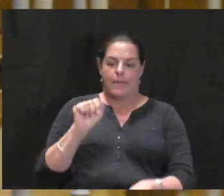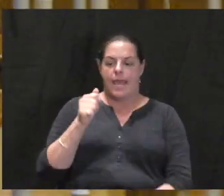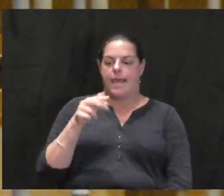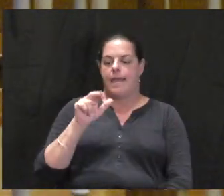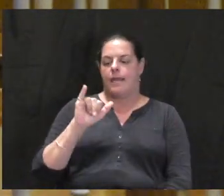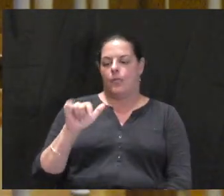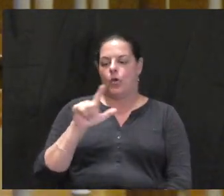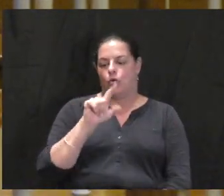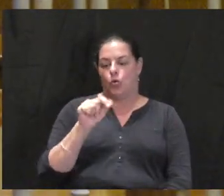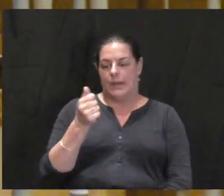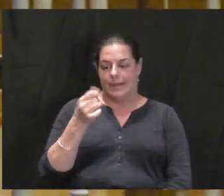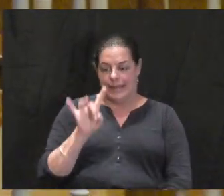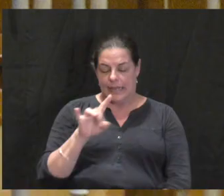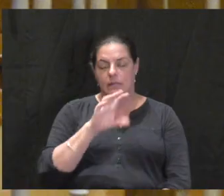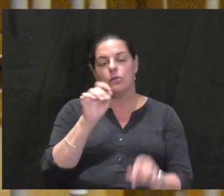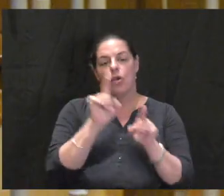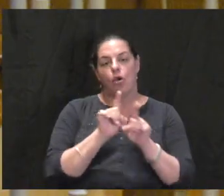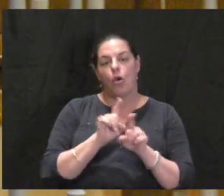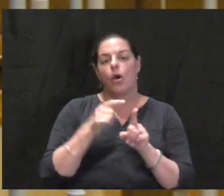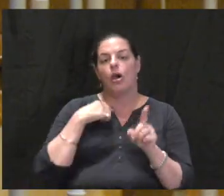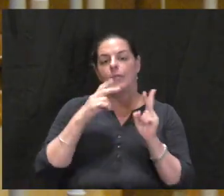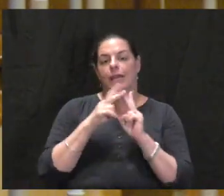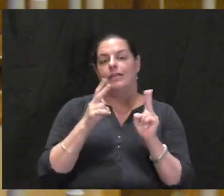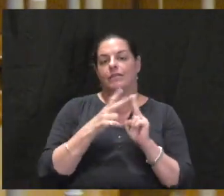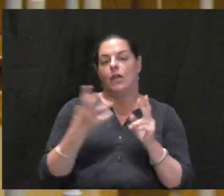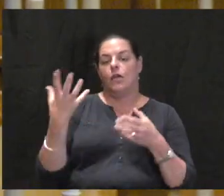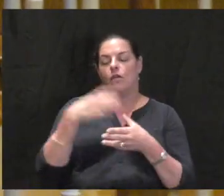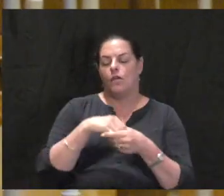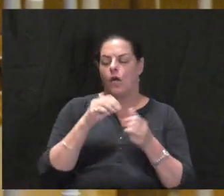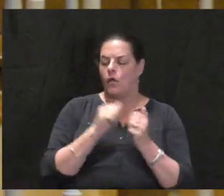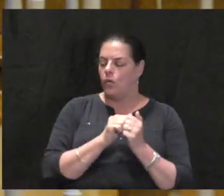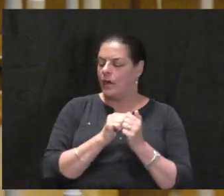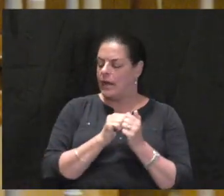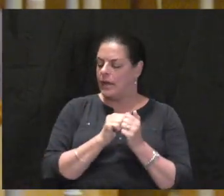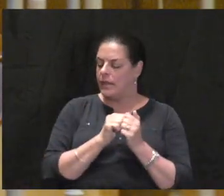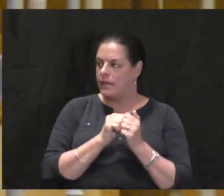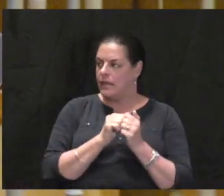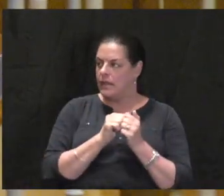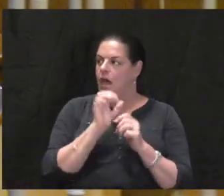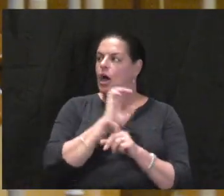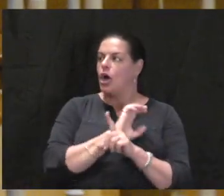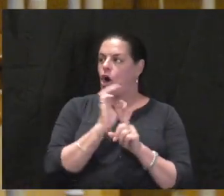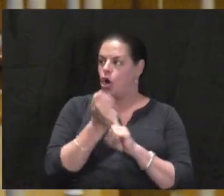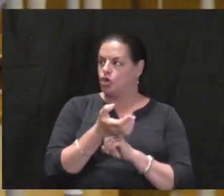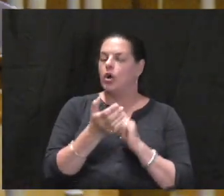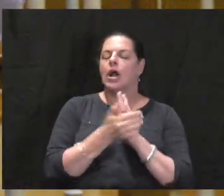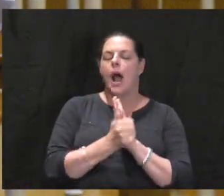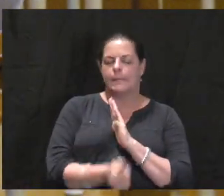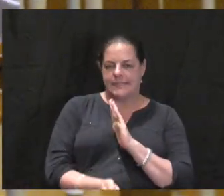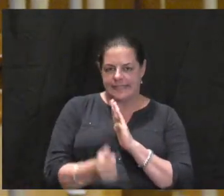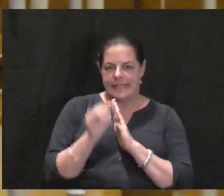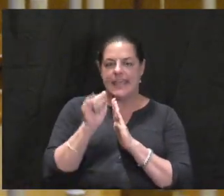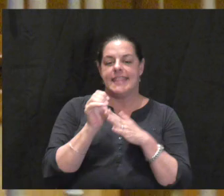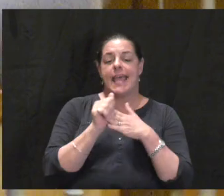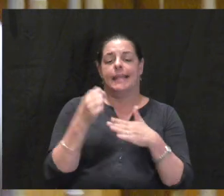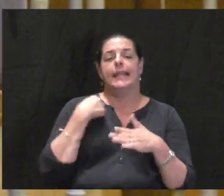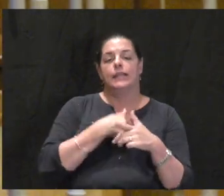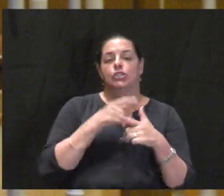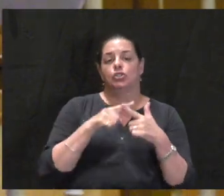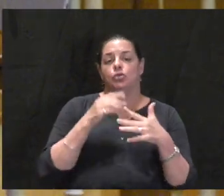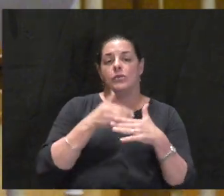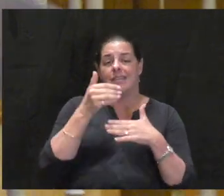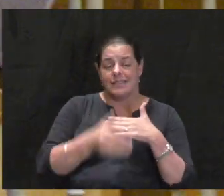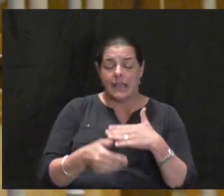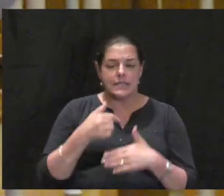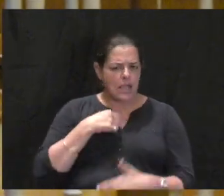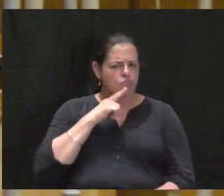that work, really proud of what our schools are doing and stepping up to, and the awarenesses that we're all learning about ourselves